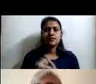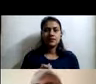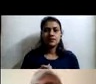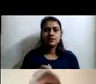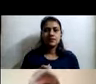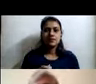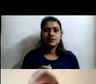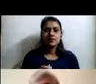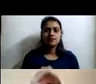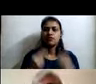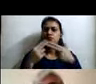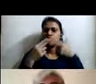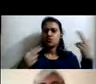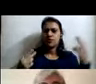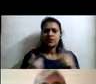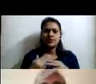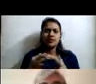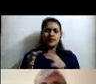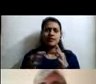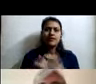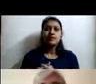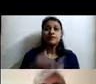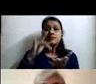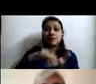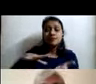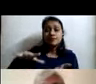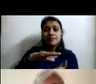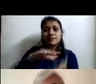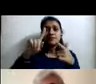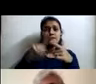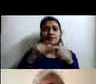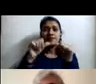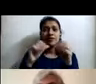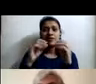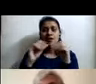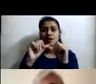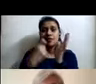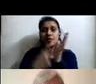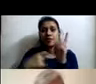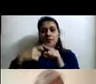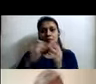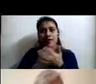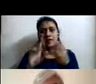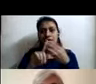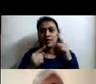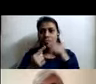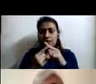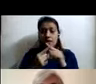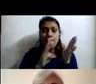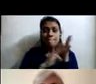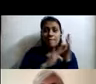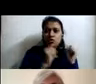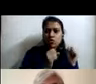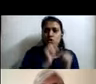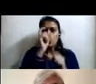a story. So Jabarket is basically a small settlement outside of Mussoorie in Uttarakhand,